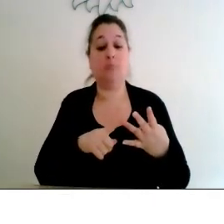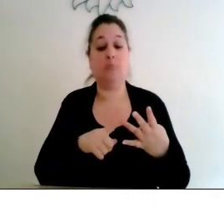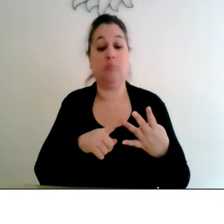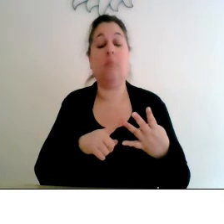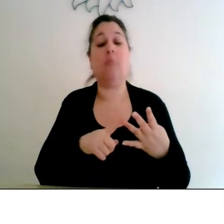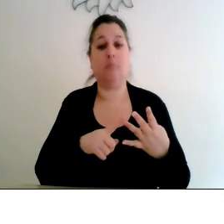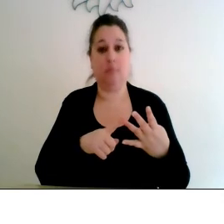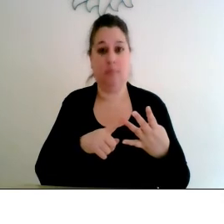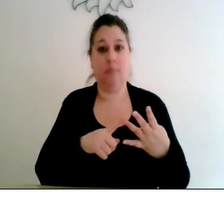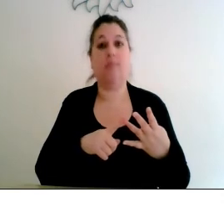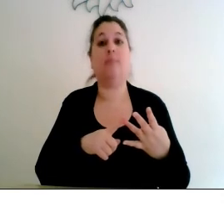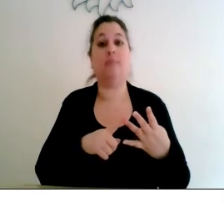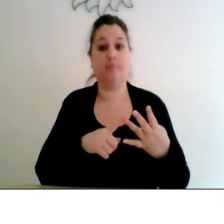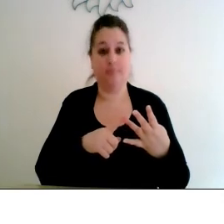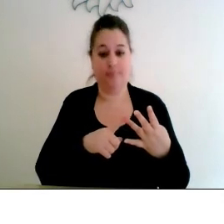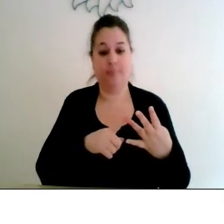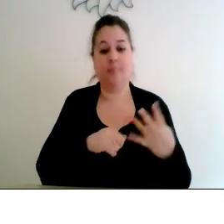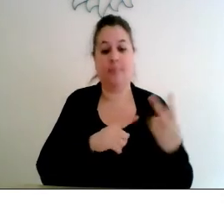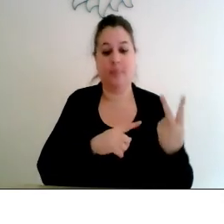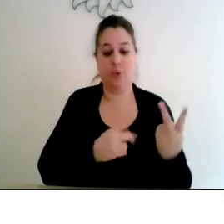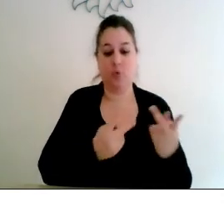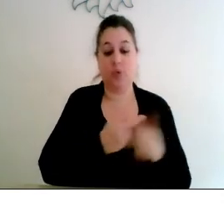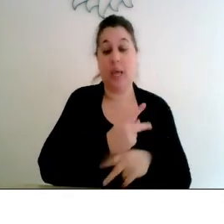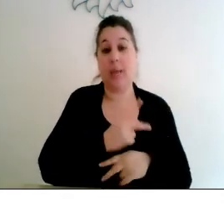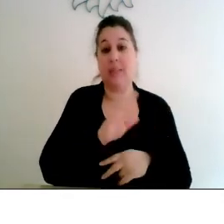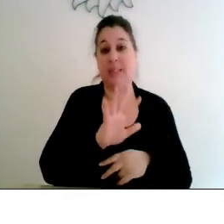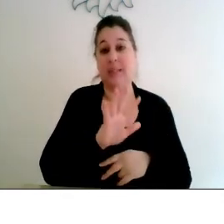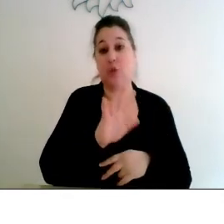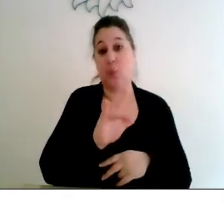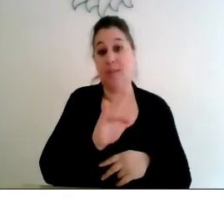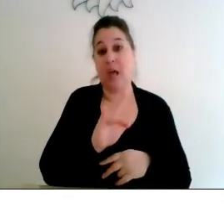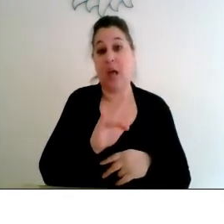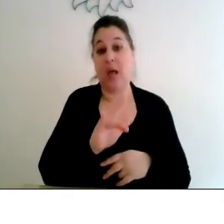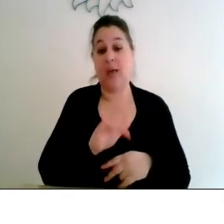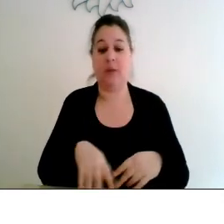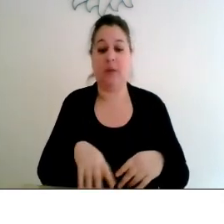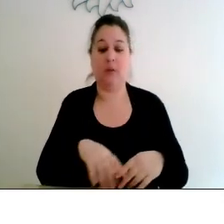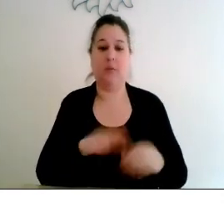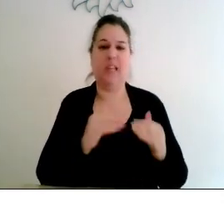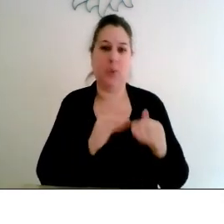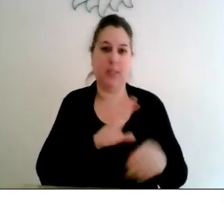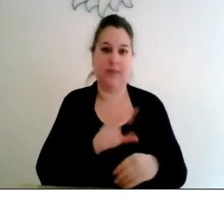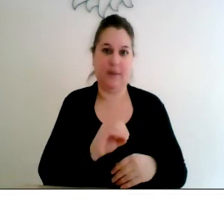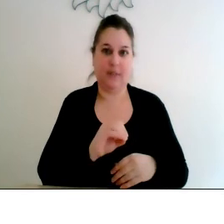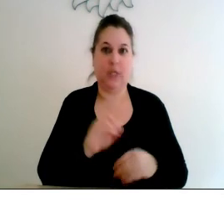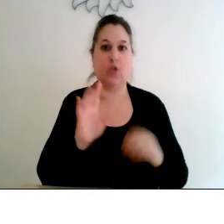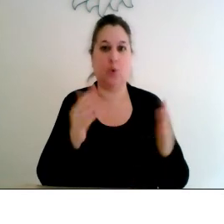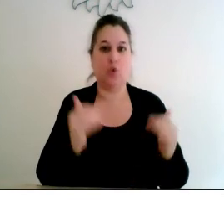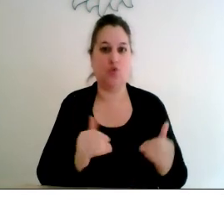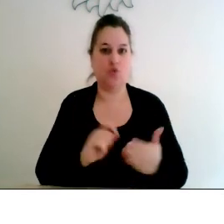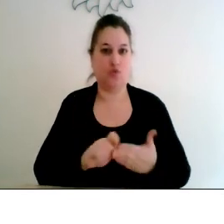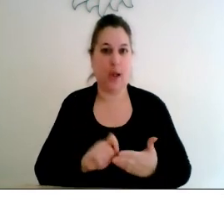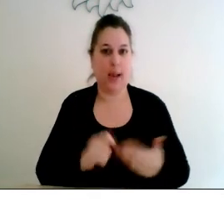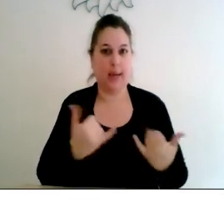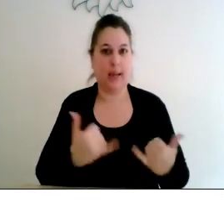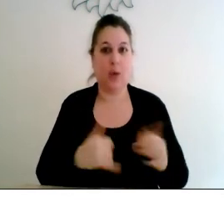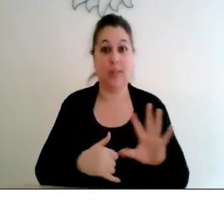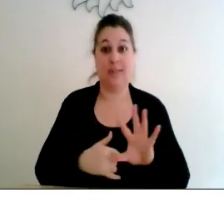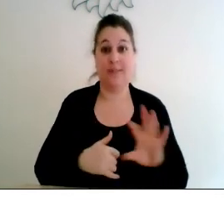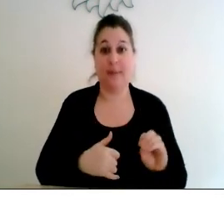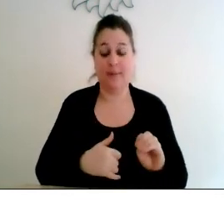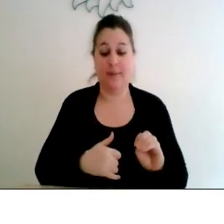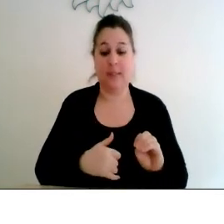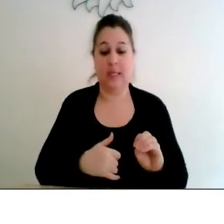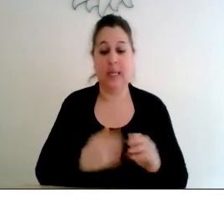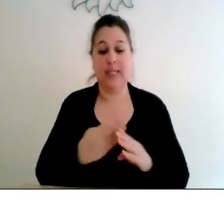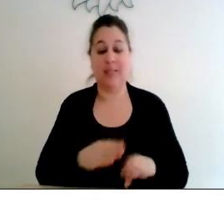48. Okay, if you got that wrong, I'm thinking it has to do with the left to right part